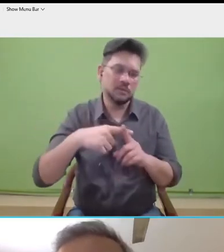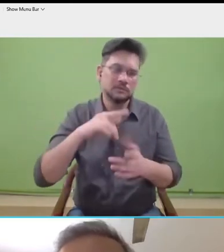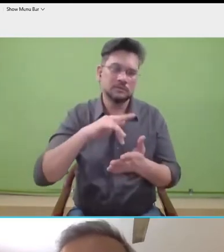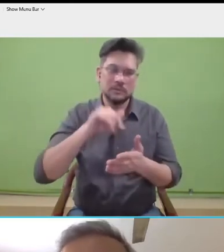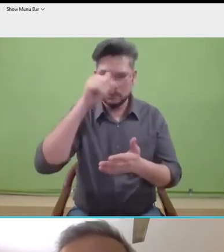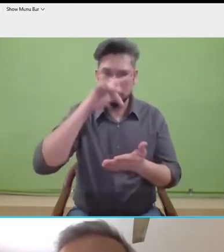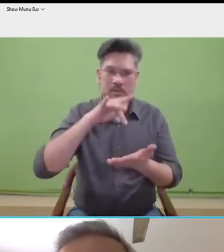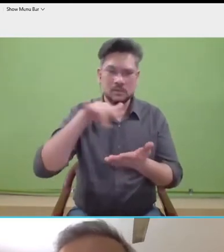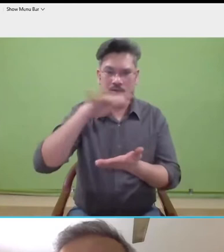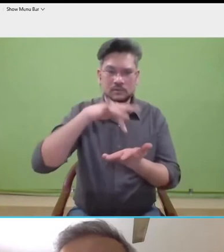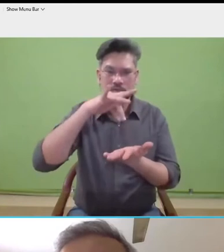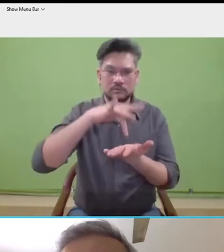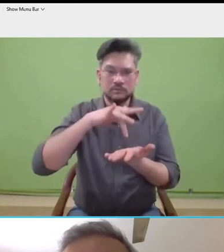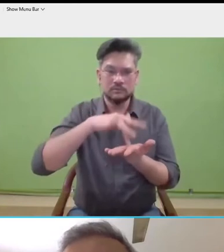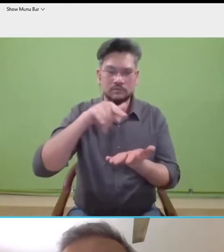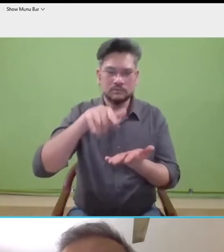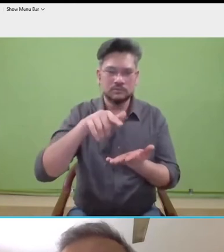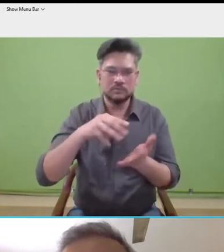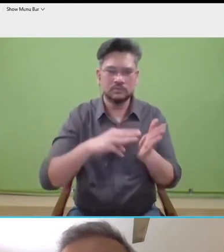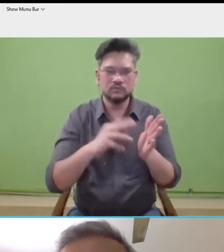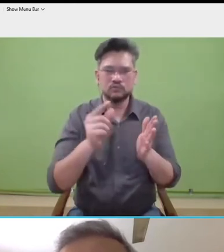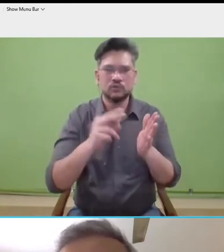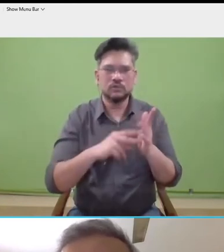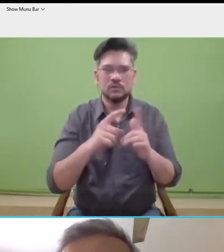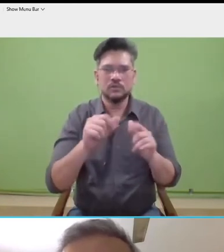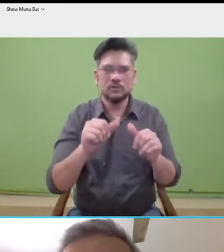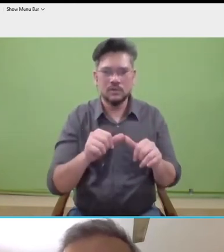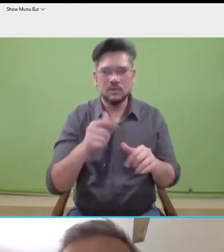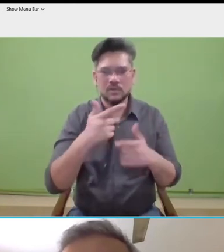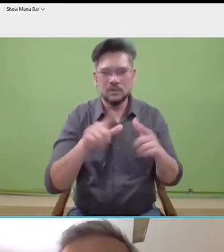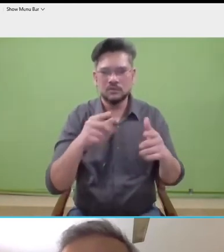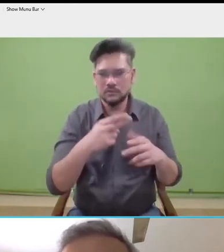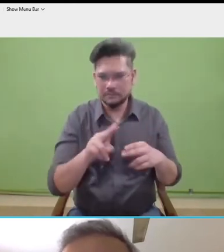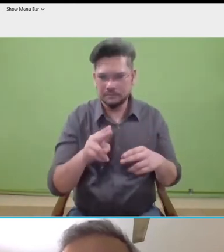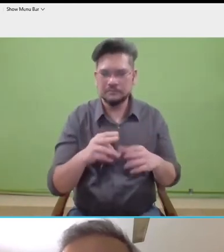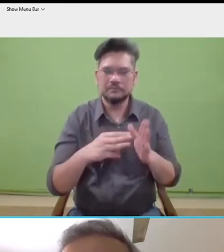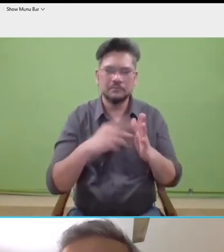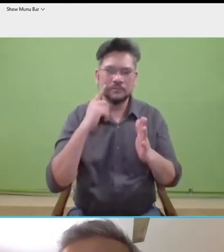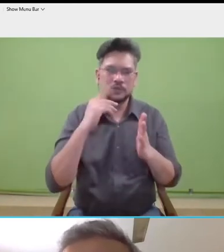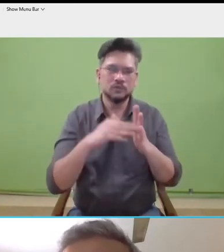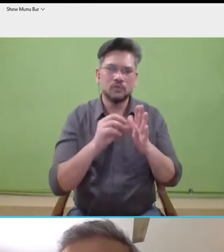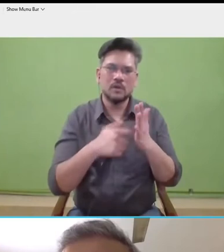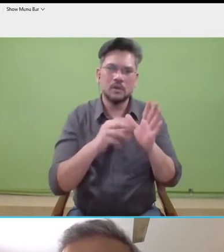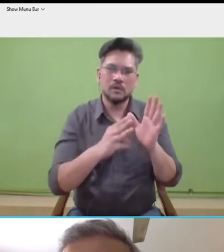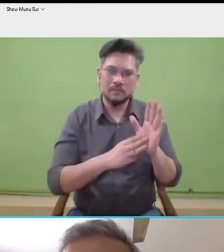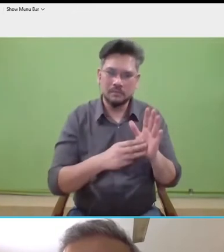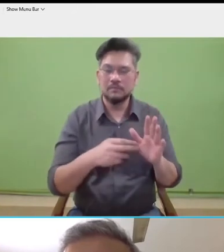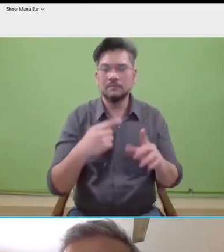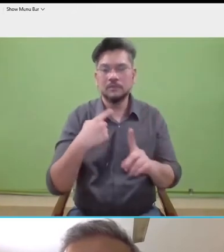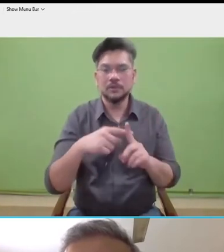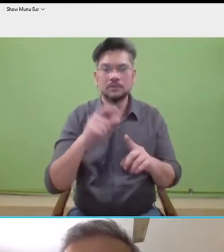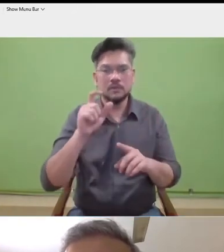languages of uh uh mizoram and also in nepal okay